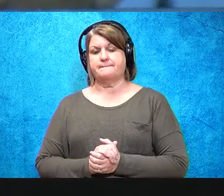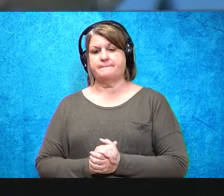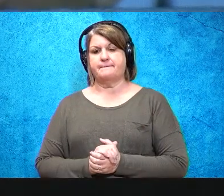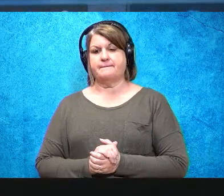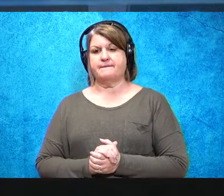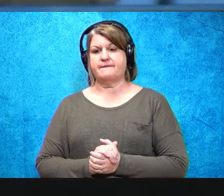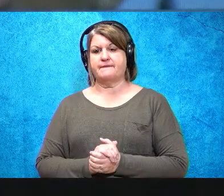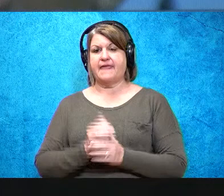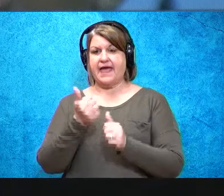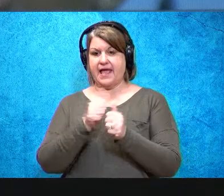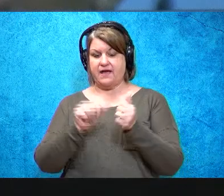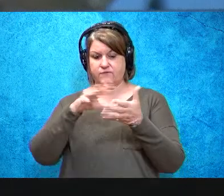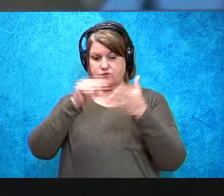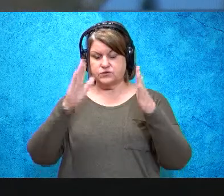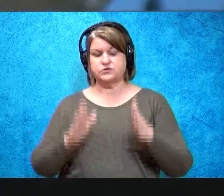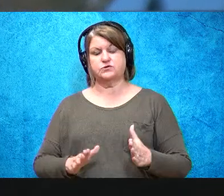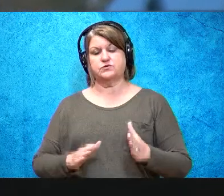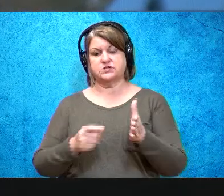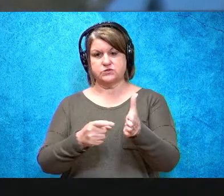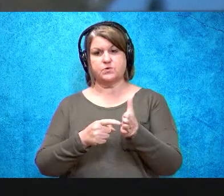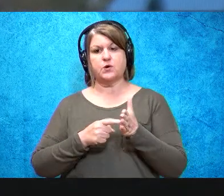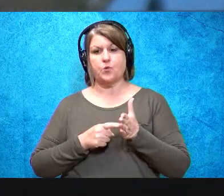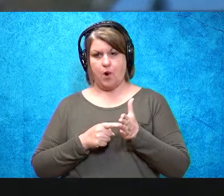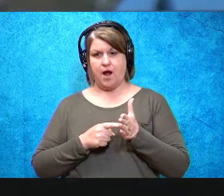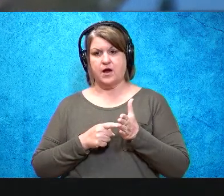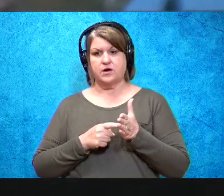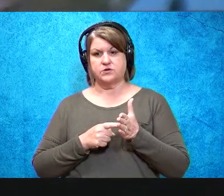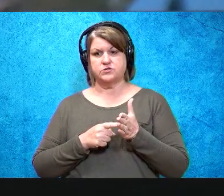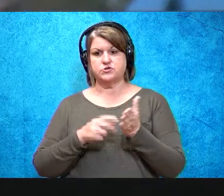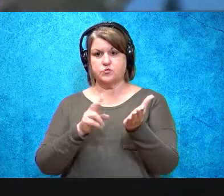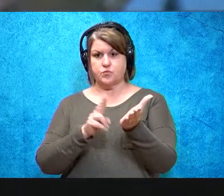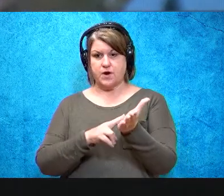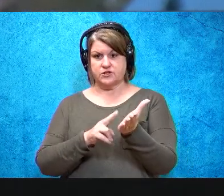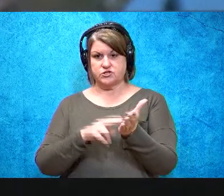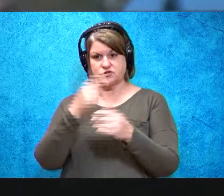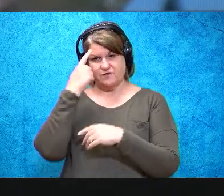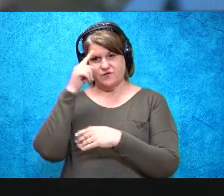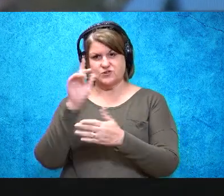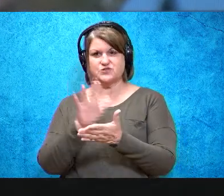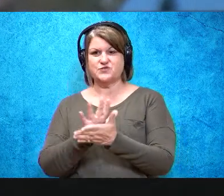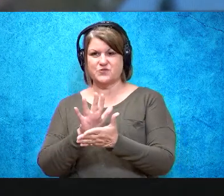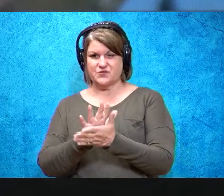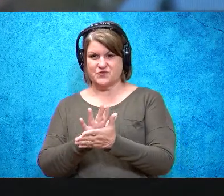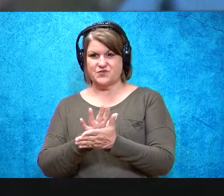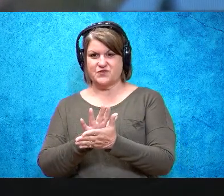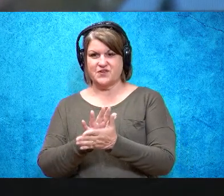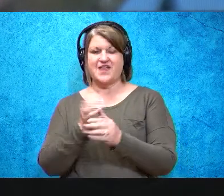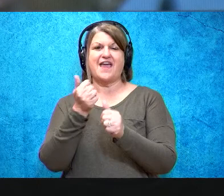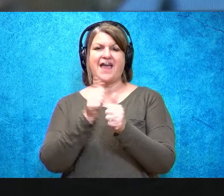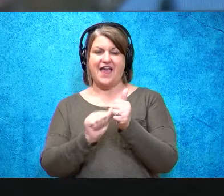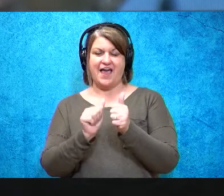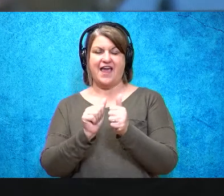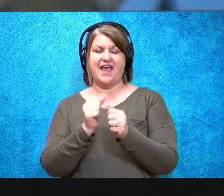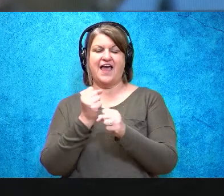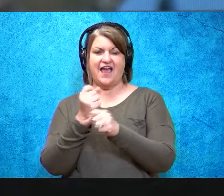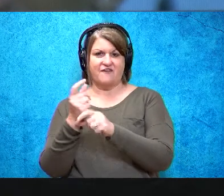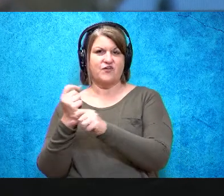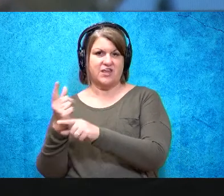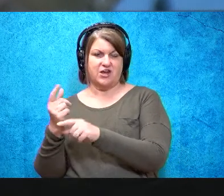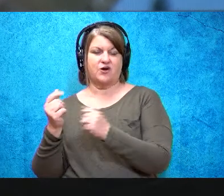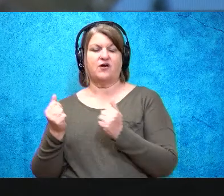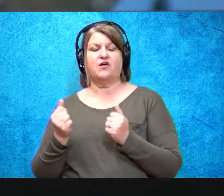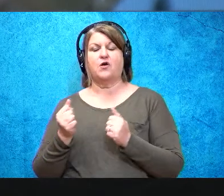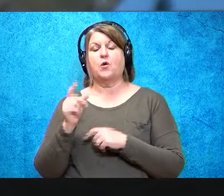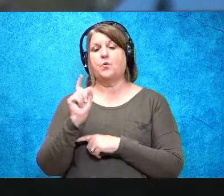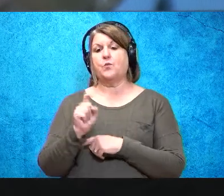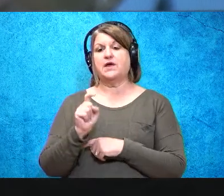every child is required to be registered for school every year. We need parents